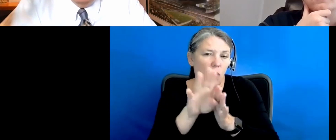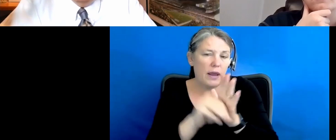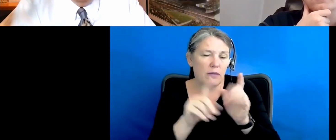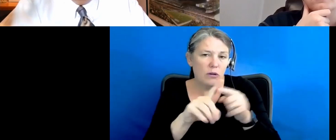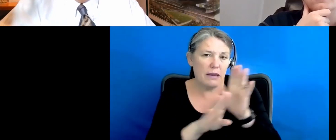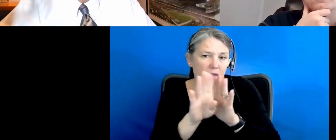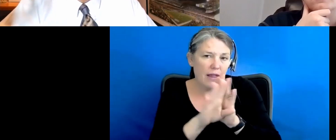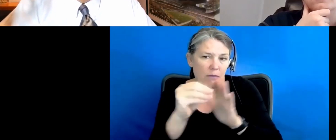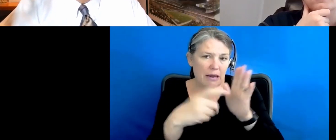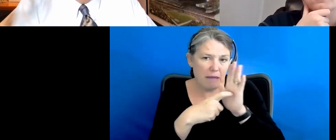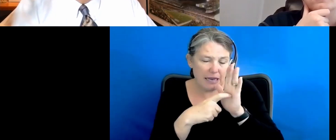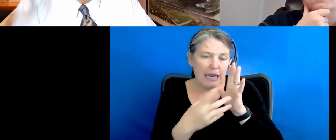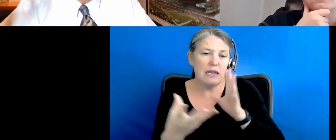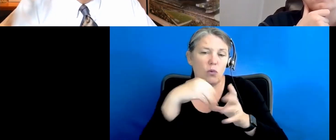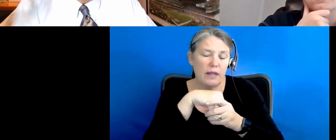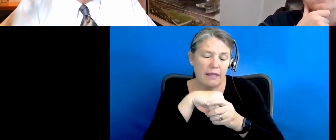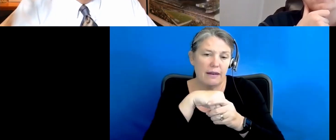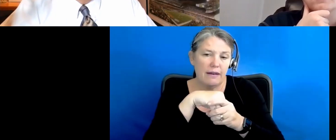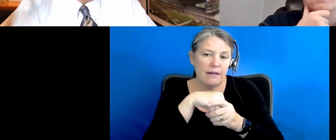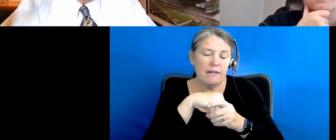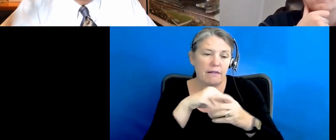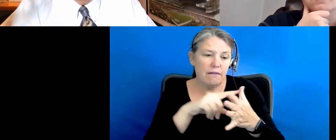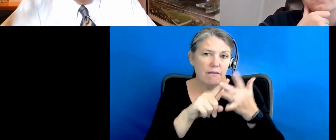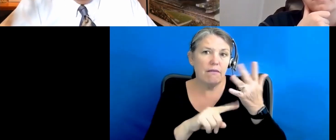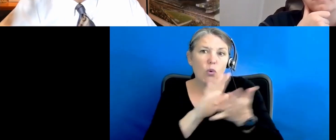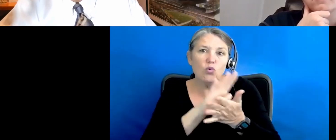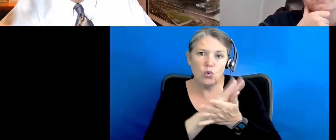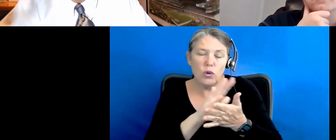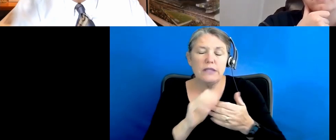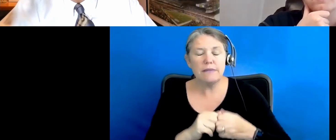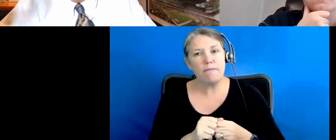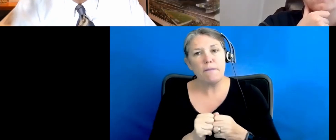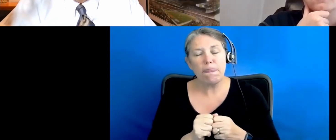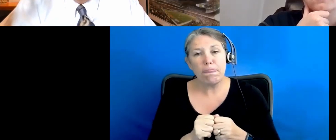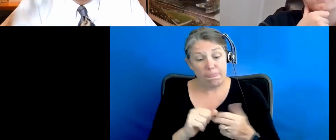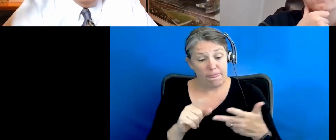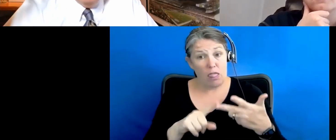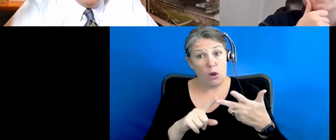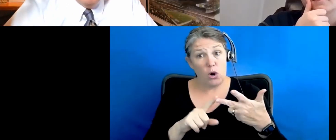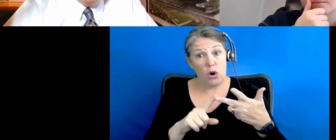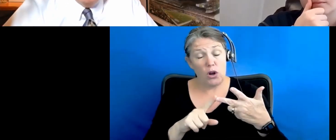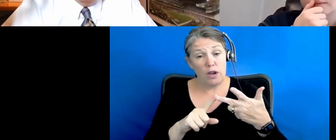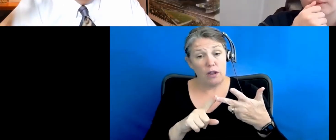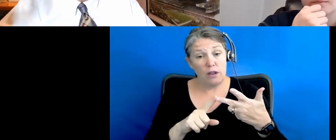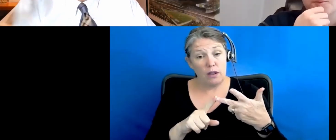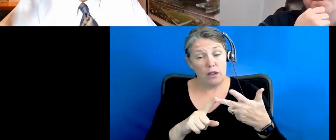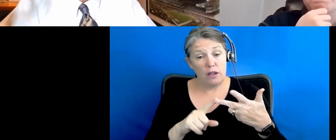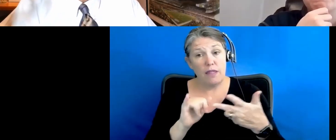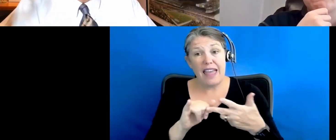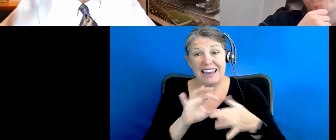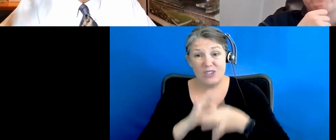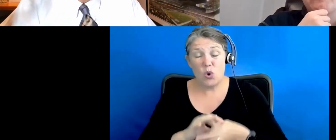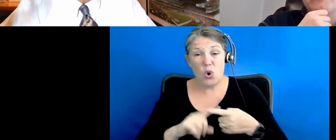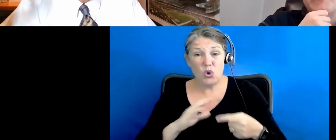and mandated within those schools as well. The third item, which is core to our health